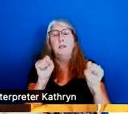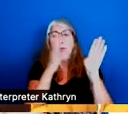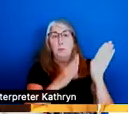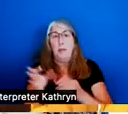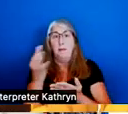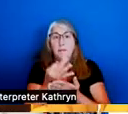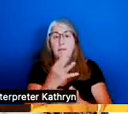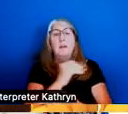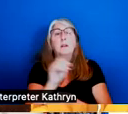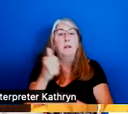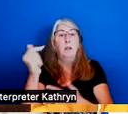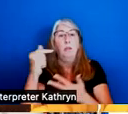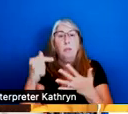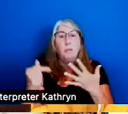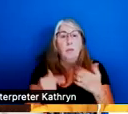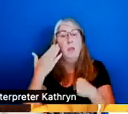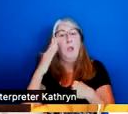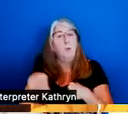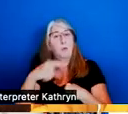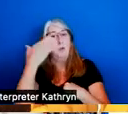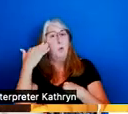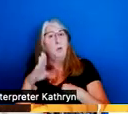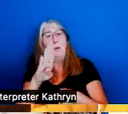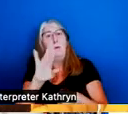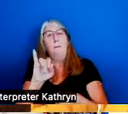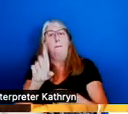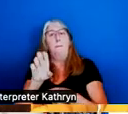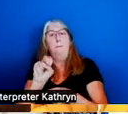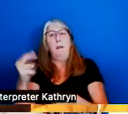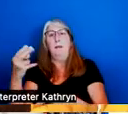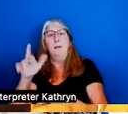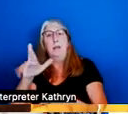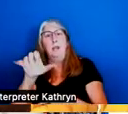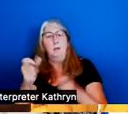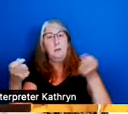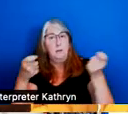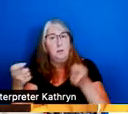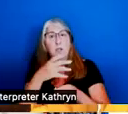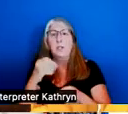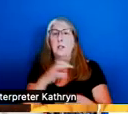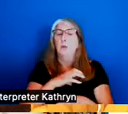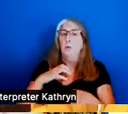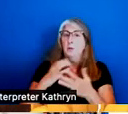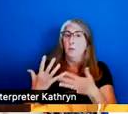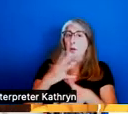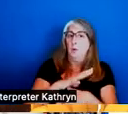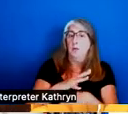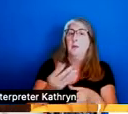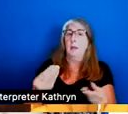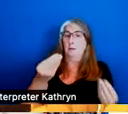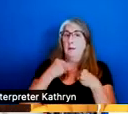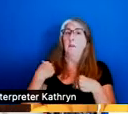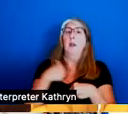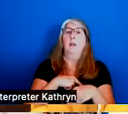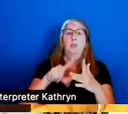and others. I know you know the Biden-Harris administration and congressional priorities have really given us a launching